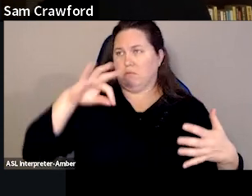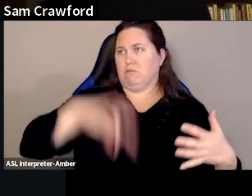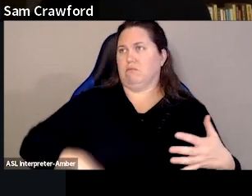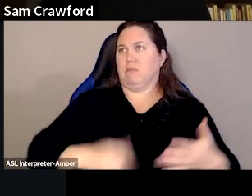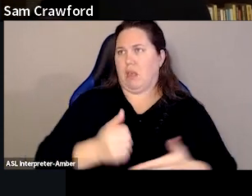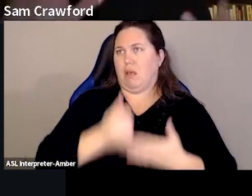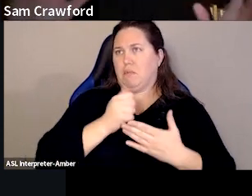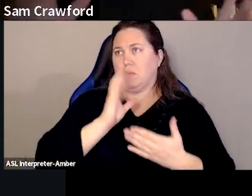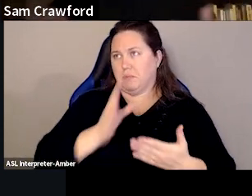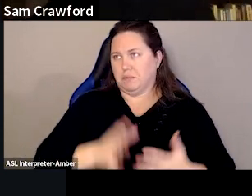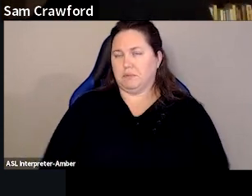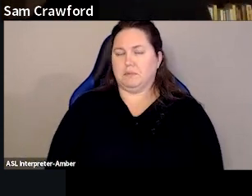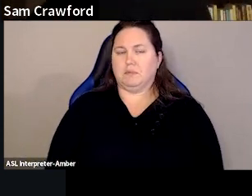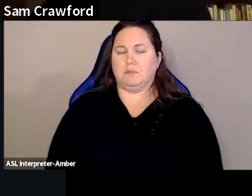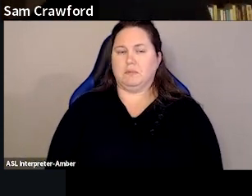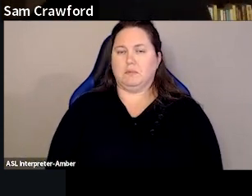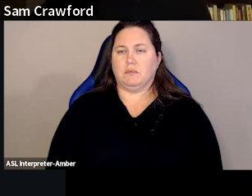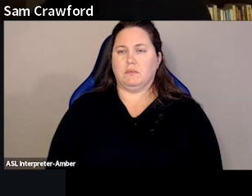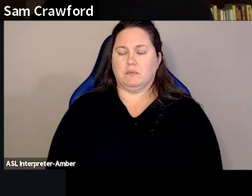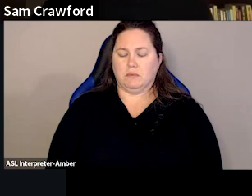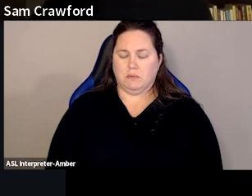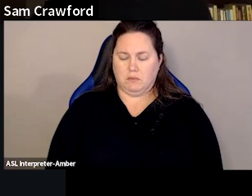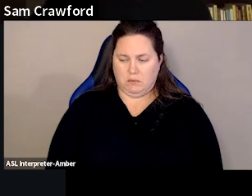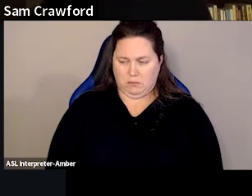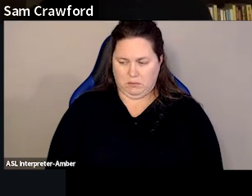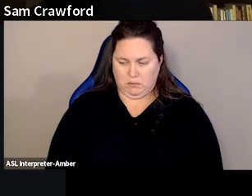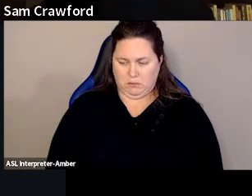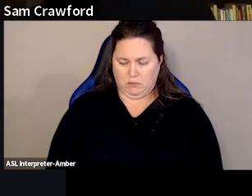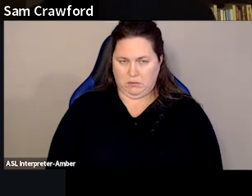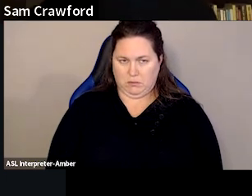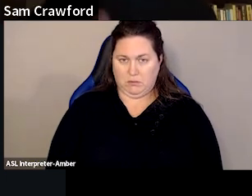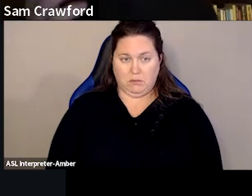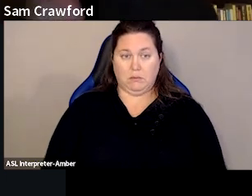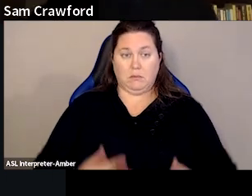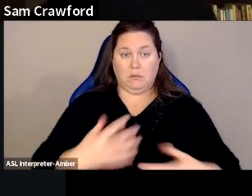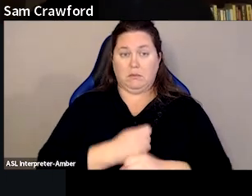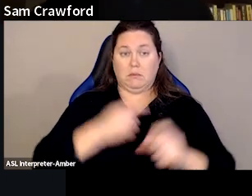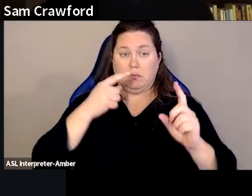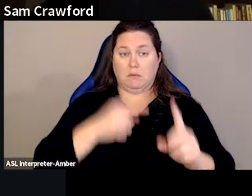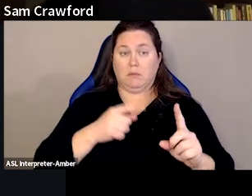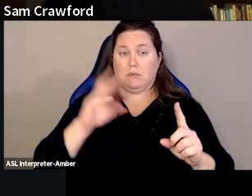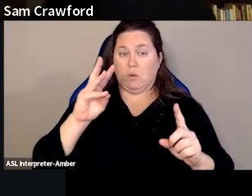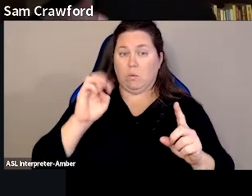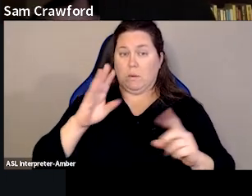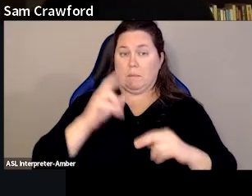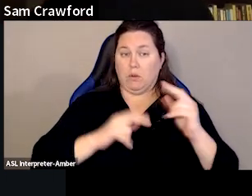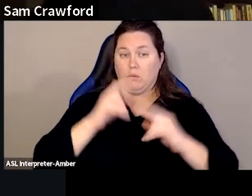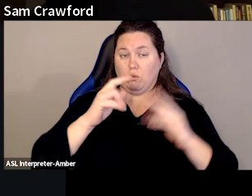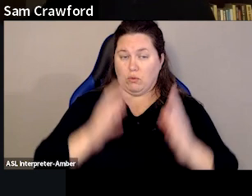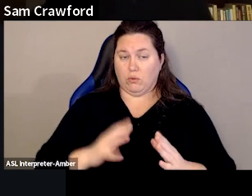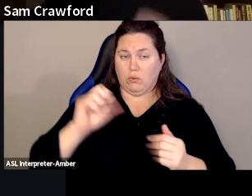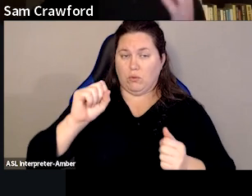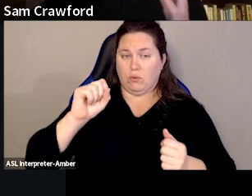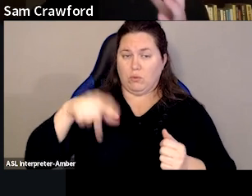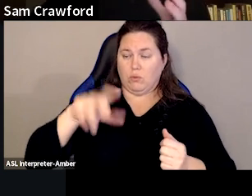So if you want the main overview, though, I'm going to give it to you now. First off, our web builders, we've got Squarespace and Wix,